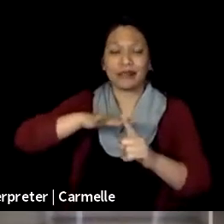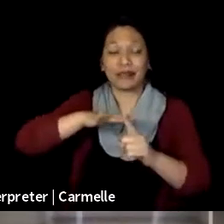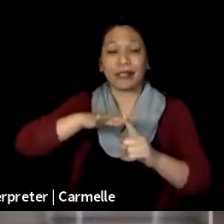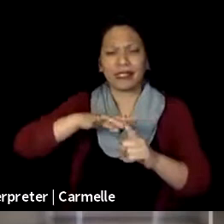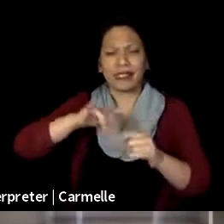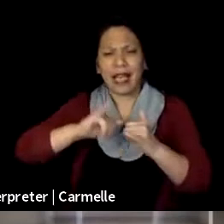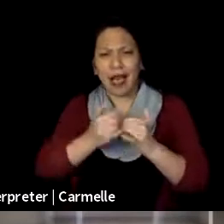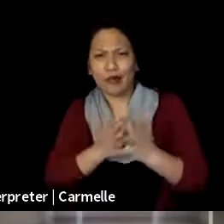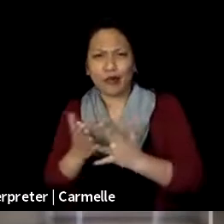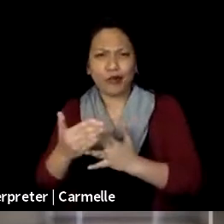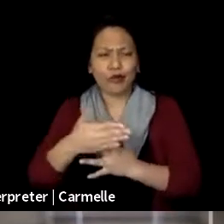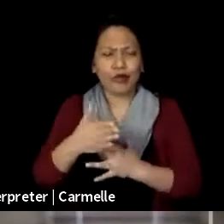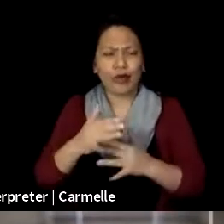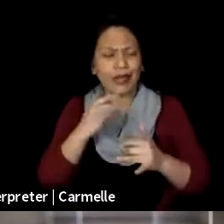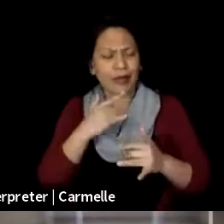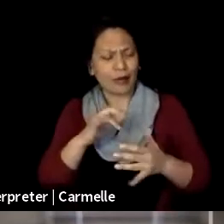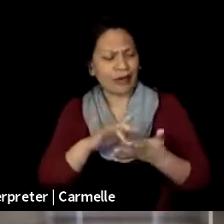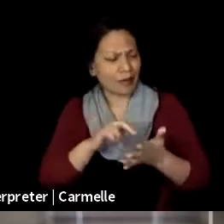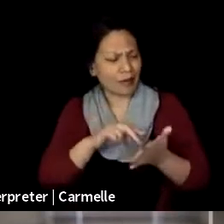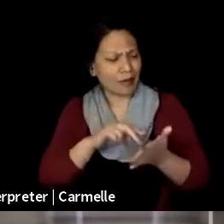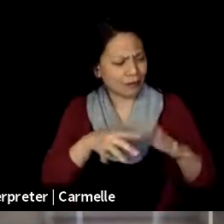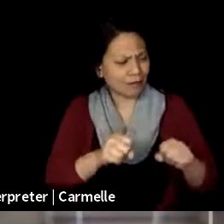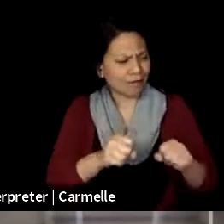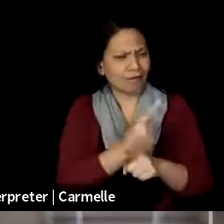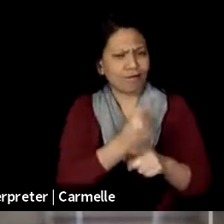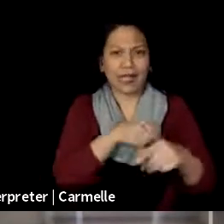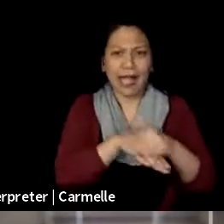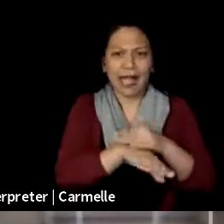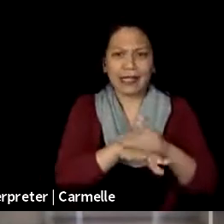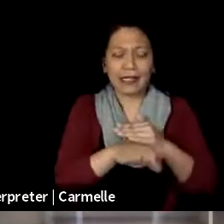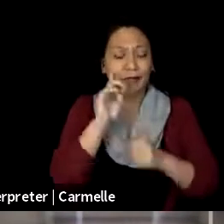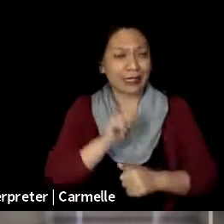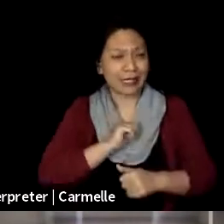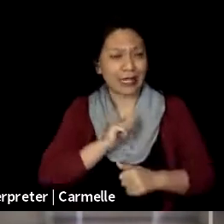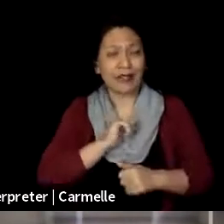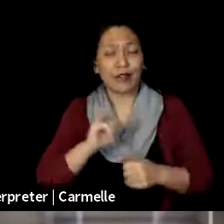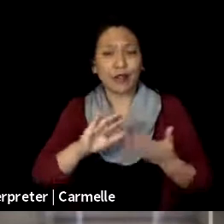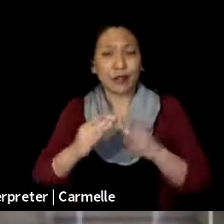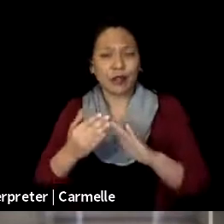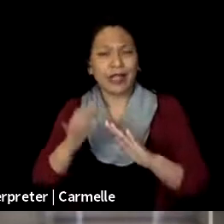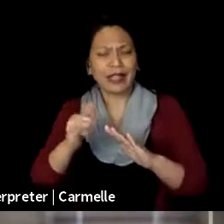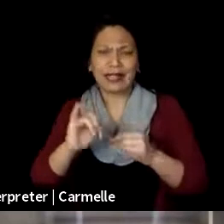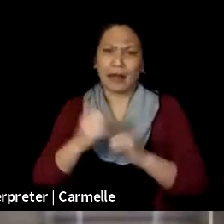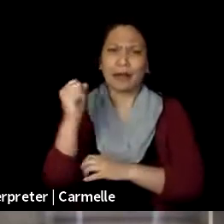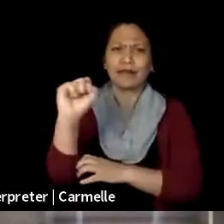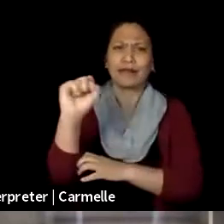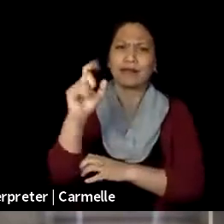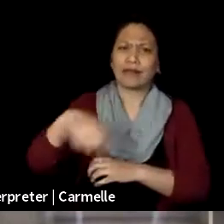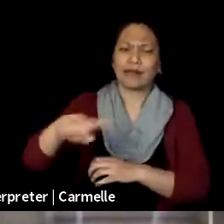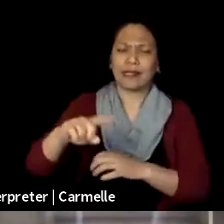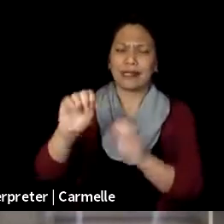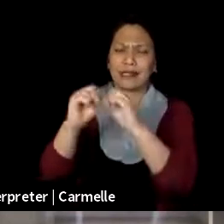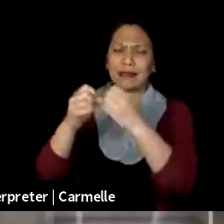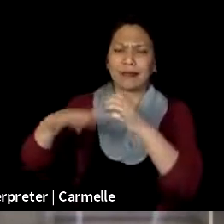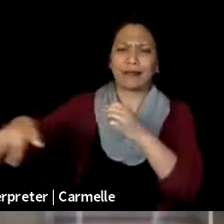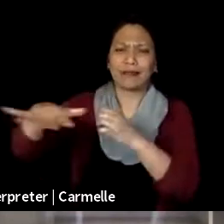and claiming access for oneself and one's community is in many ways a form of resistance. With this in